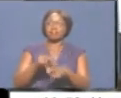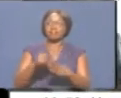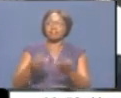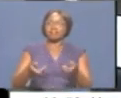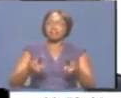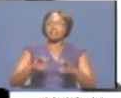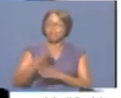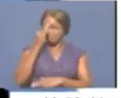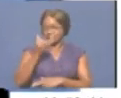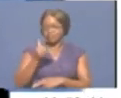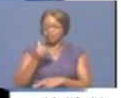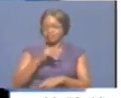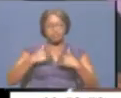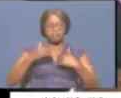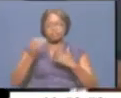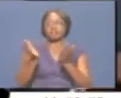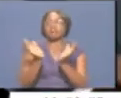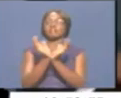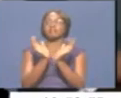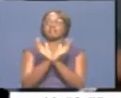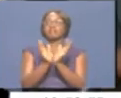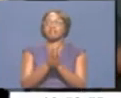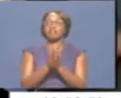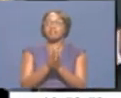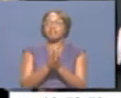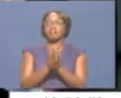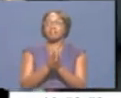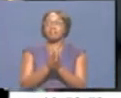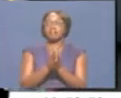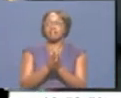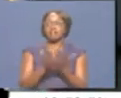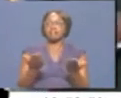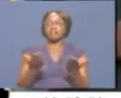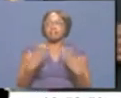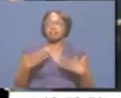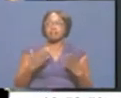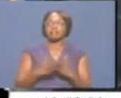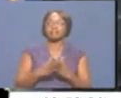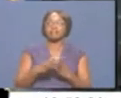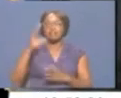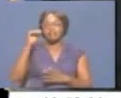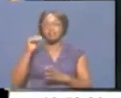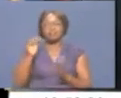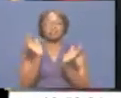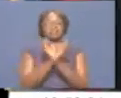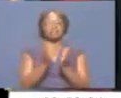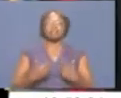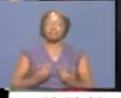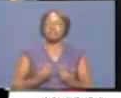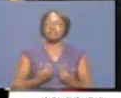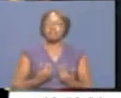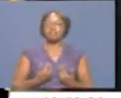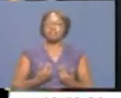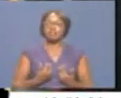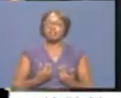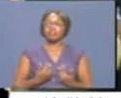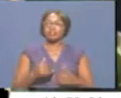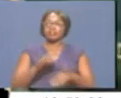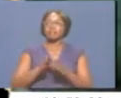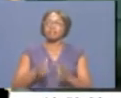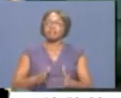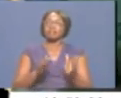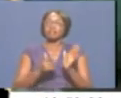talk about national development, but when the port, the people of Mombasa have a port, but it's a national project. Mm. So this is a good way of showcasing.